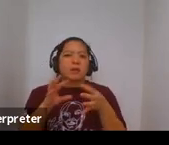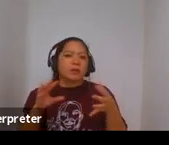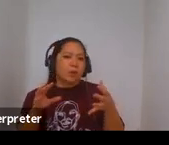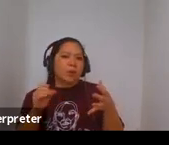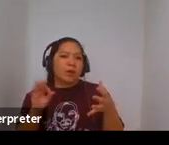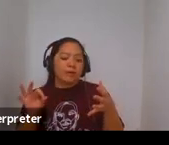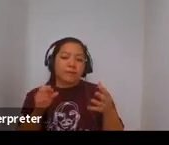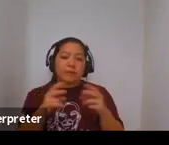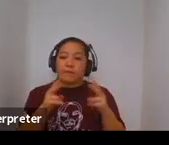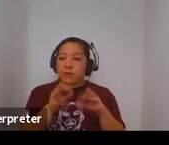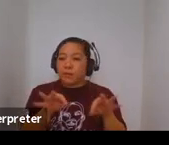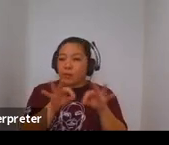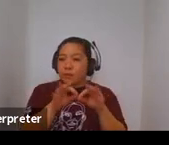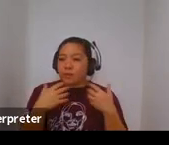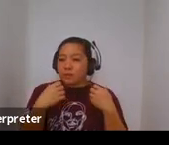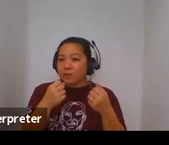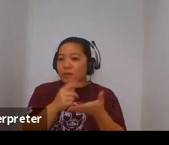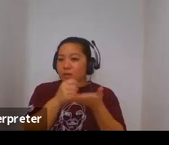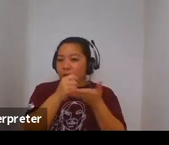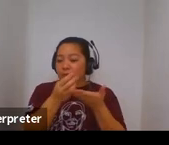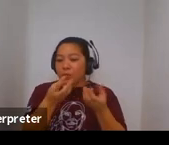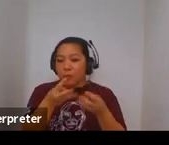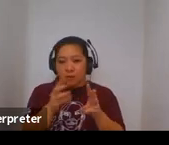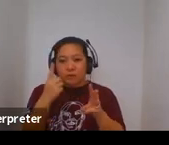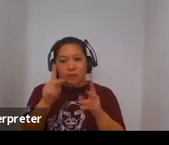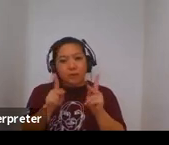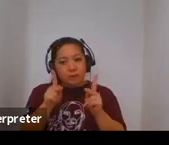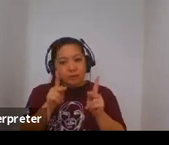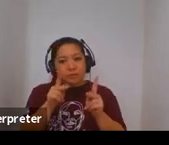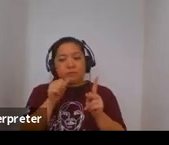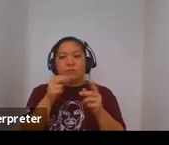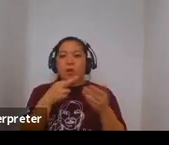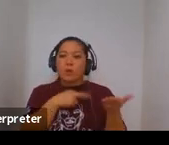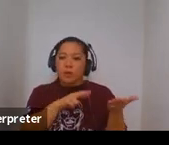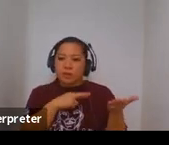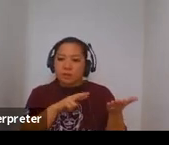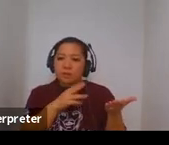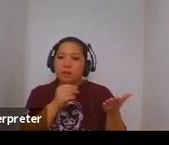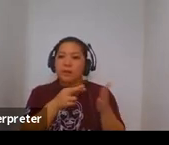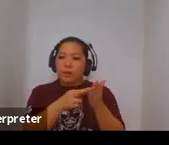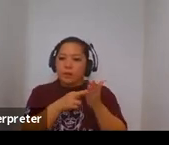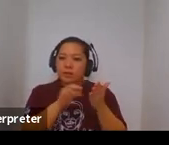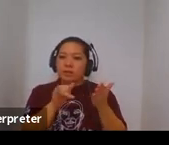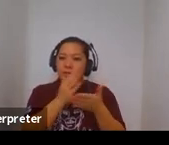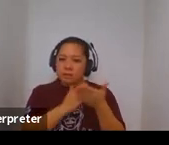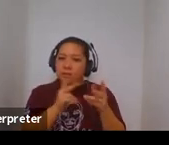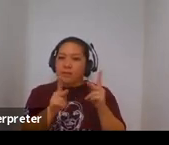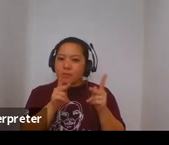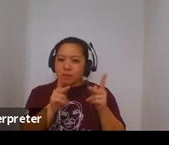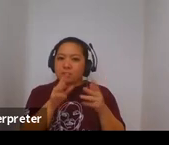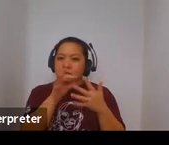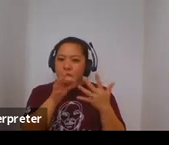the very important healing and therapeutic pieces of religion, but recognizing that some pieces